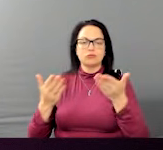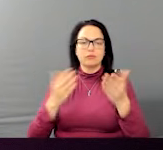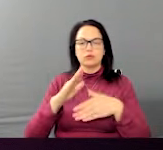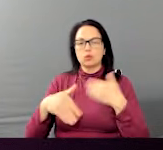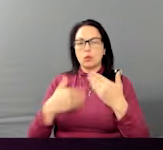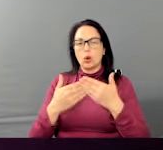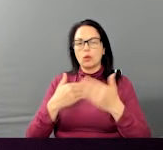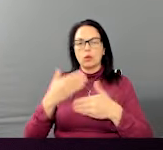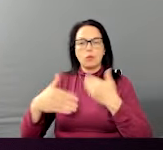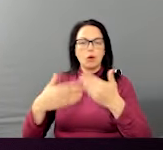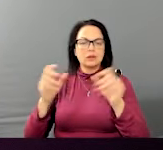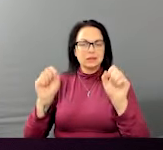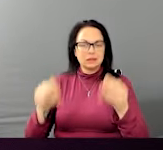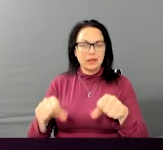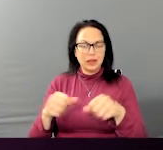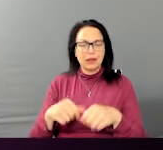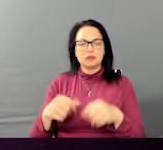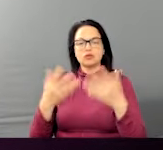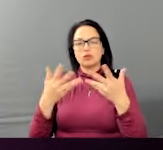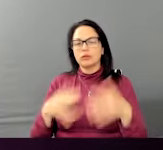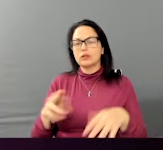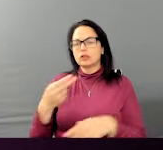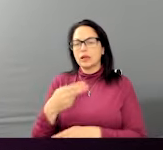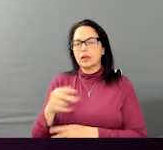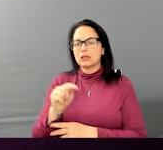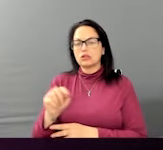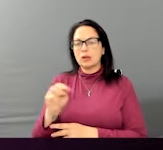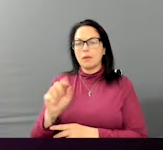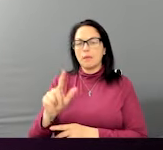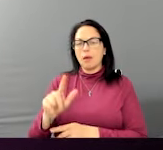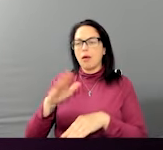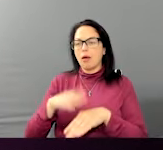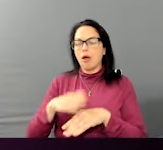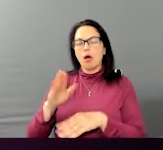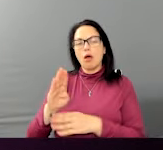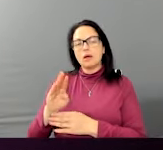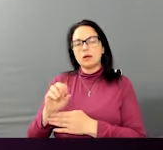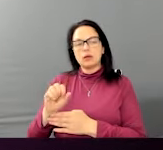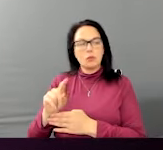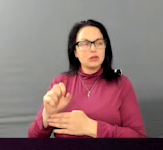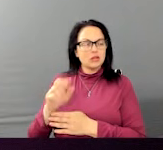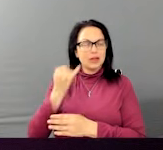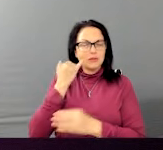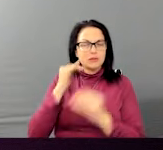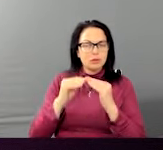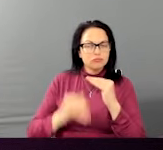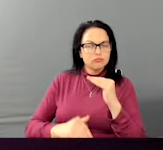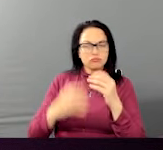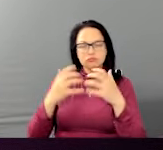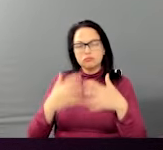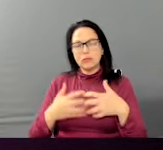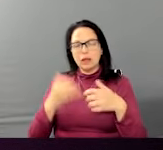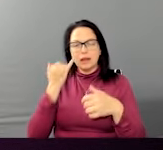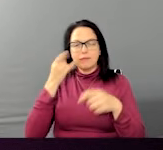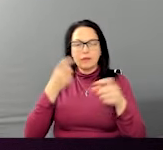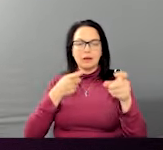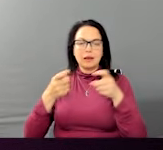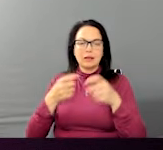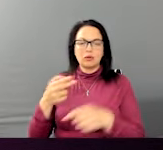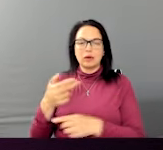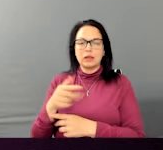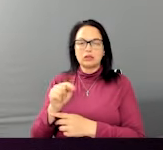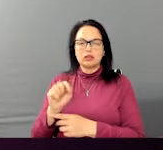finished HTML to the browser. And so even if it's on a low-end device, if it can handle HTML, then it's able